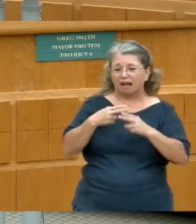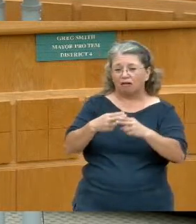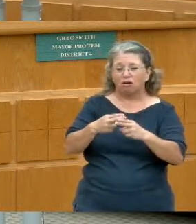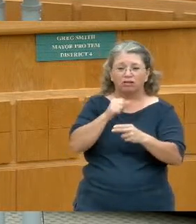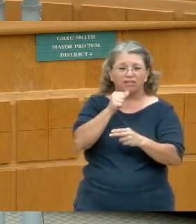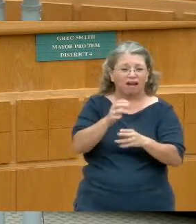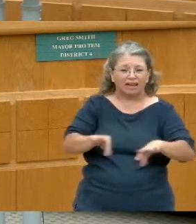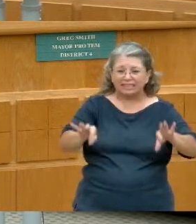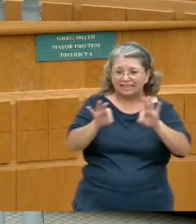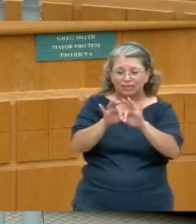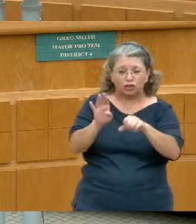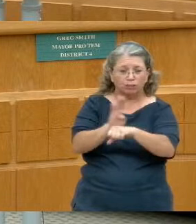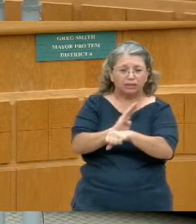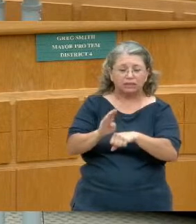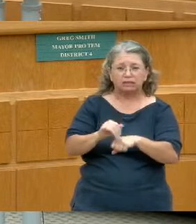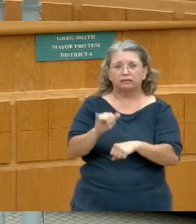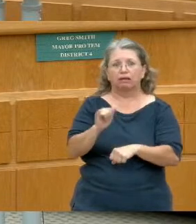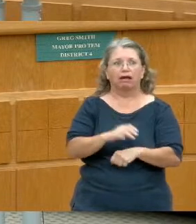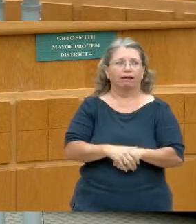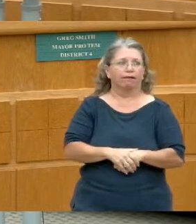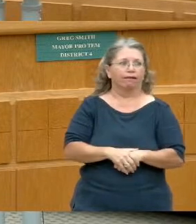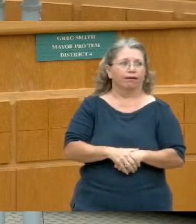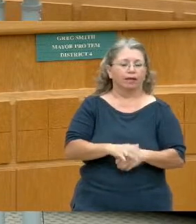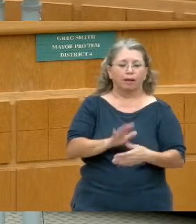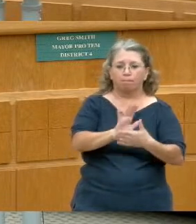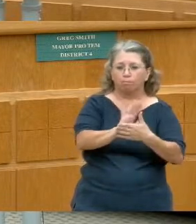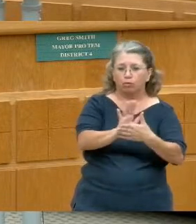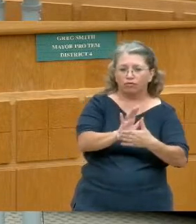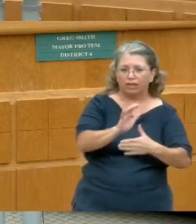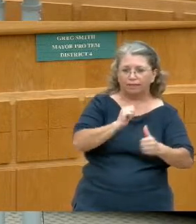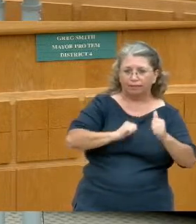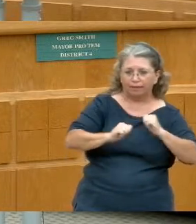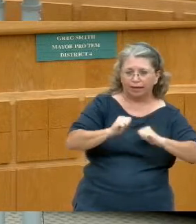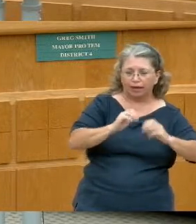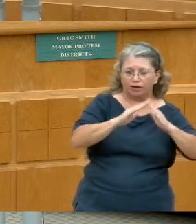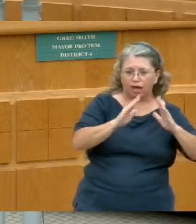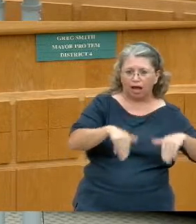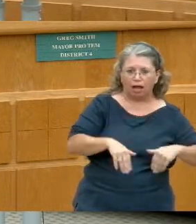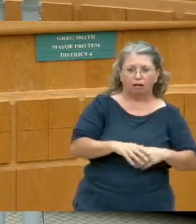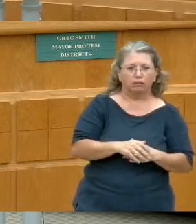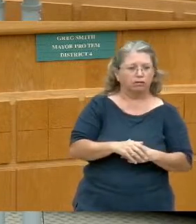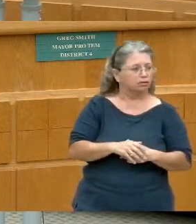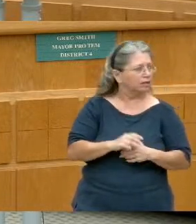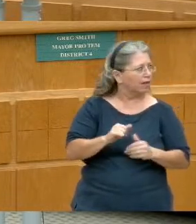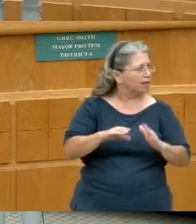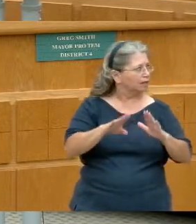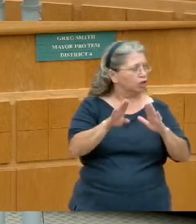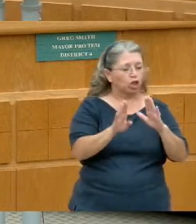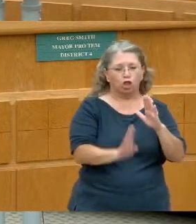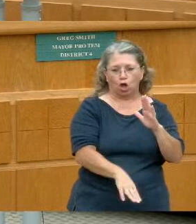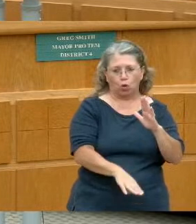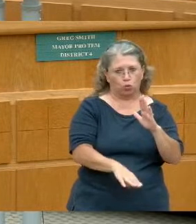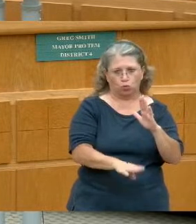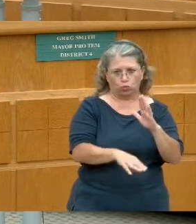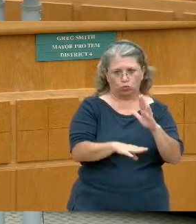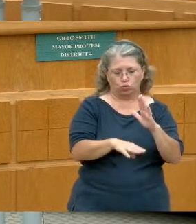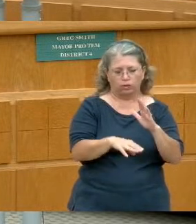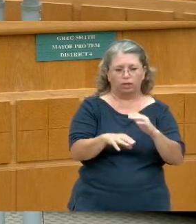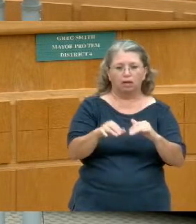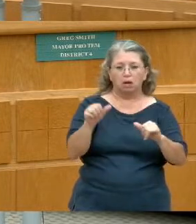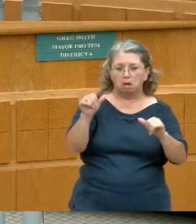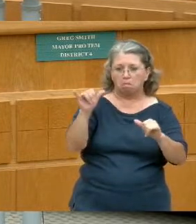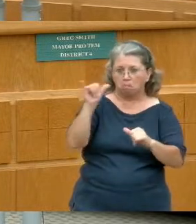or places you go to gather, like movie theaters, are pretty low. That looks like school closings almost. Bars were